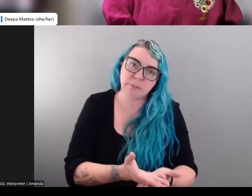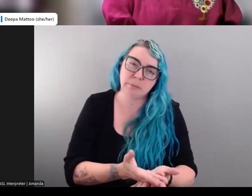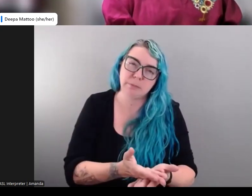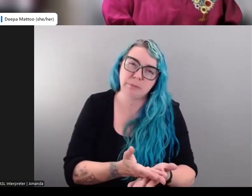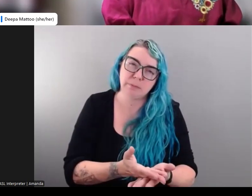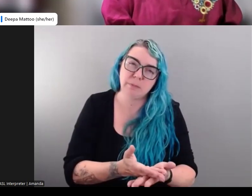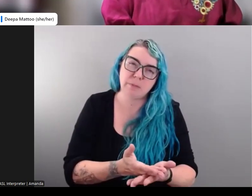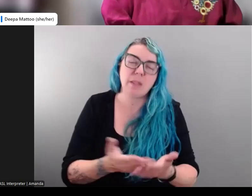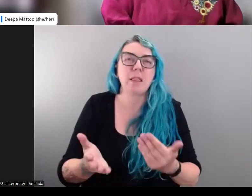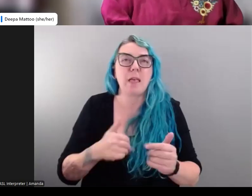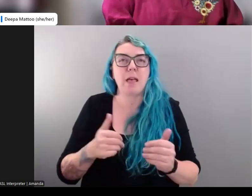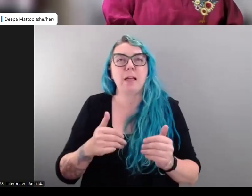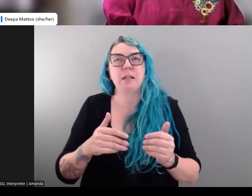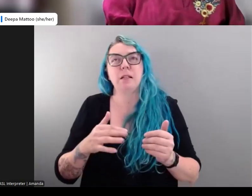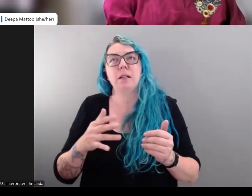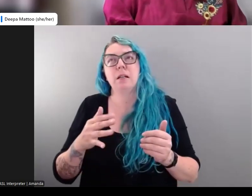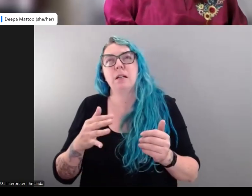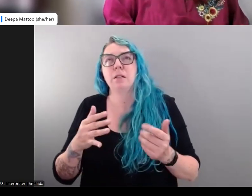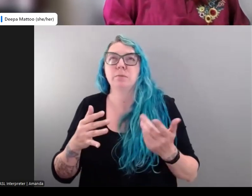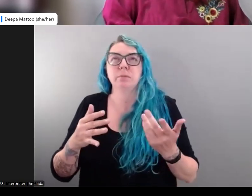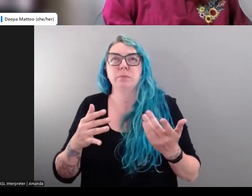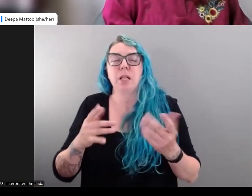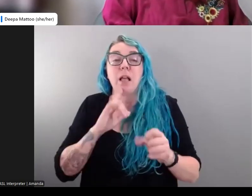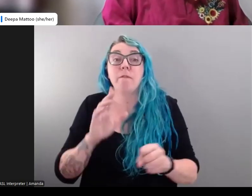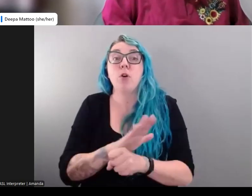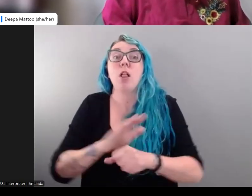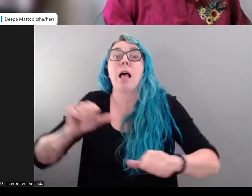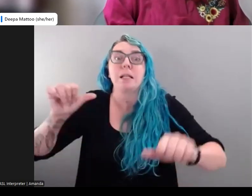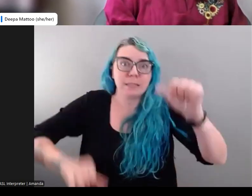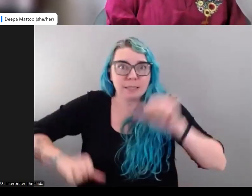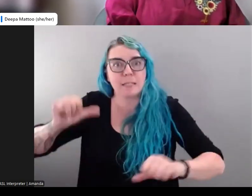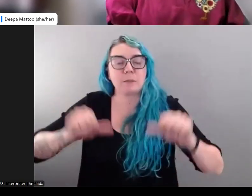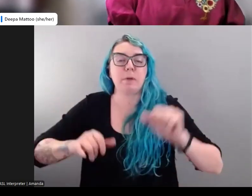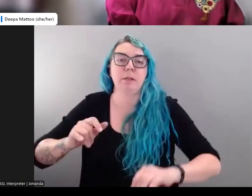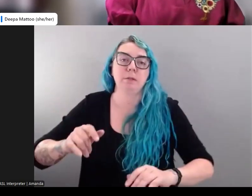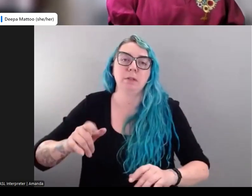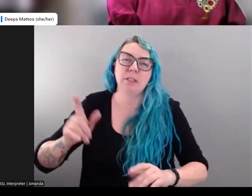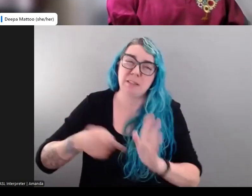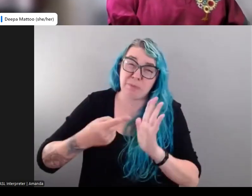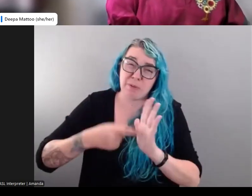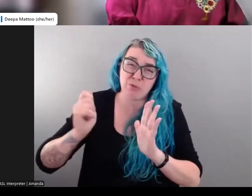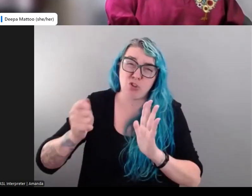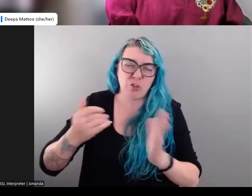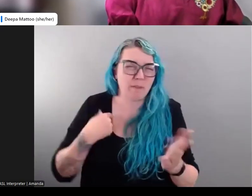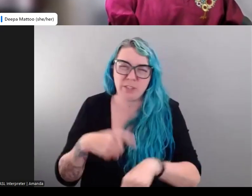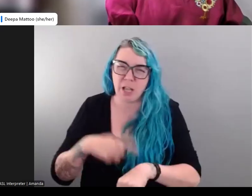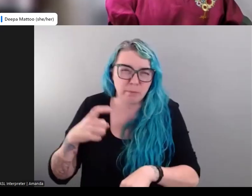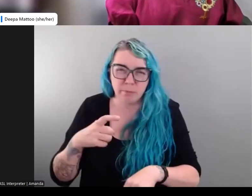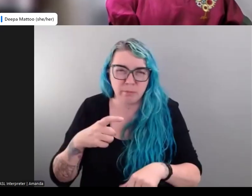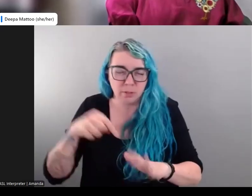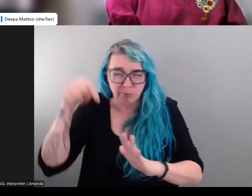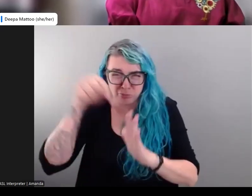an assessment which they don't have time to look into, especially when they're making decisions on